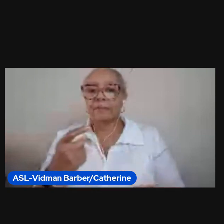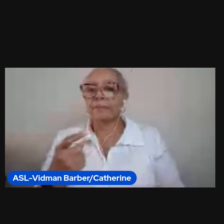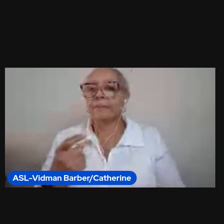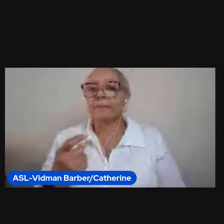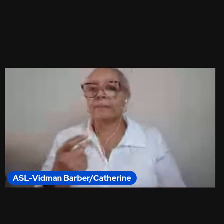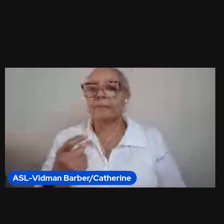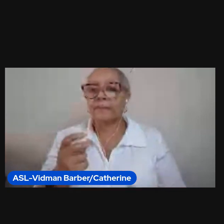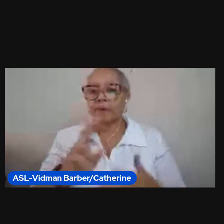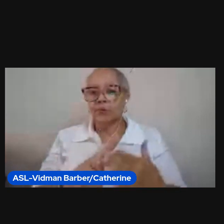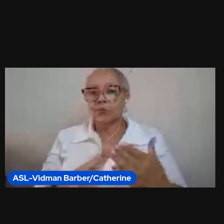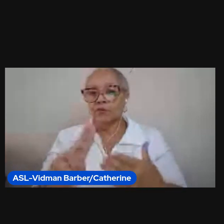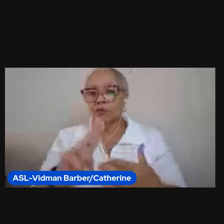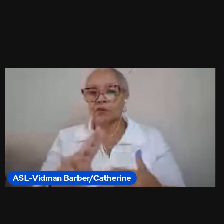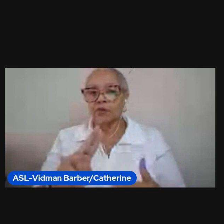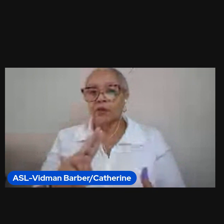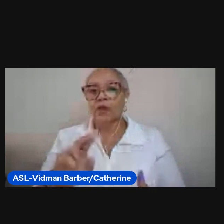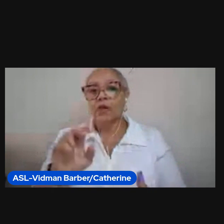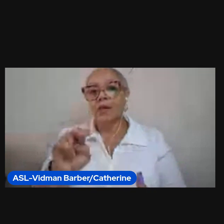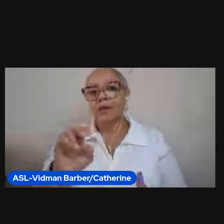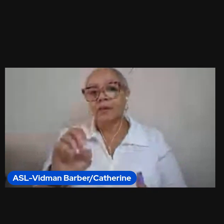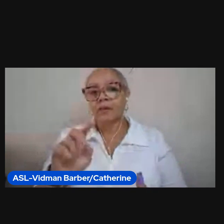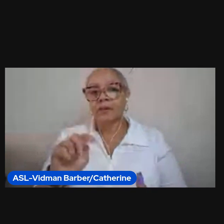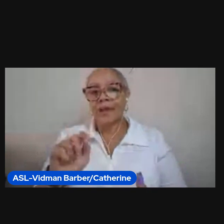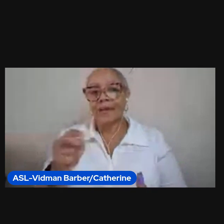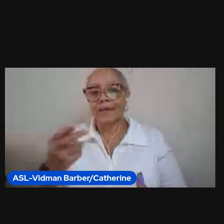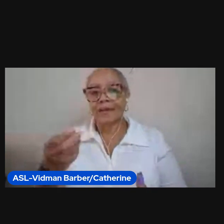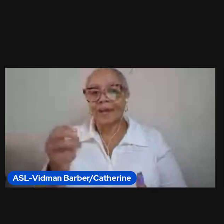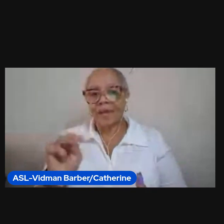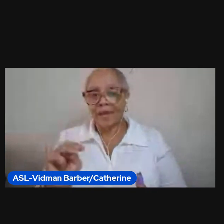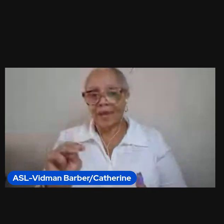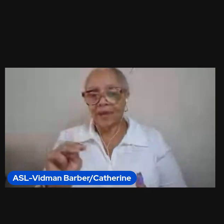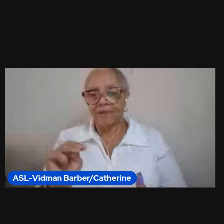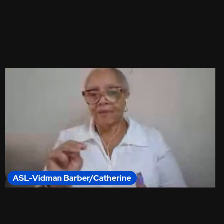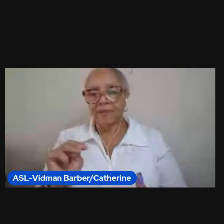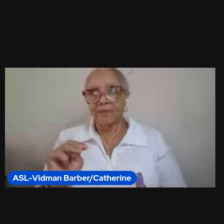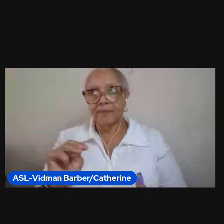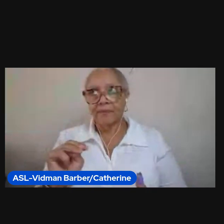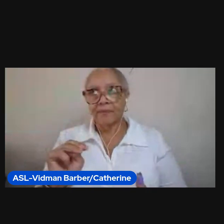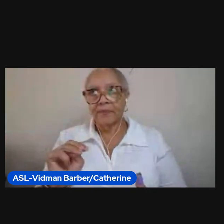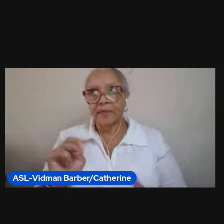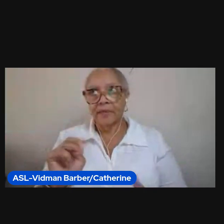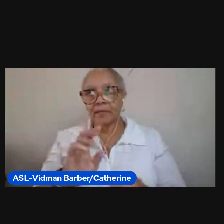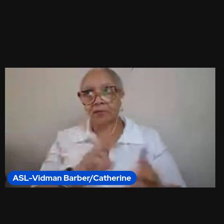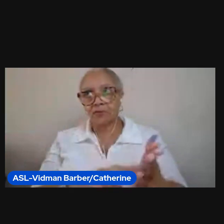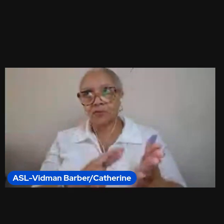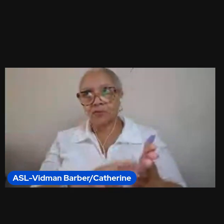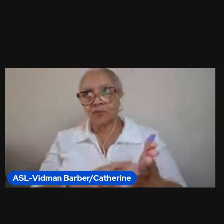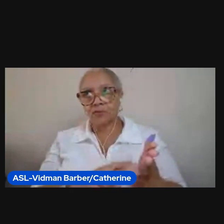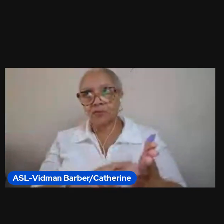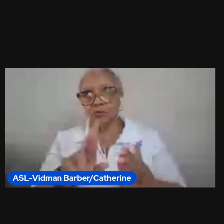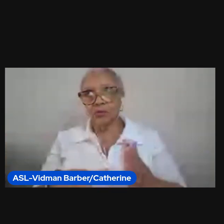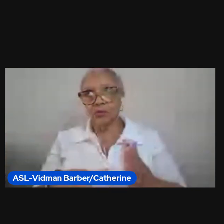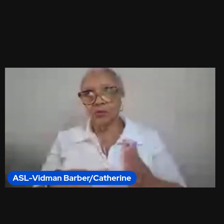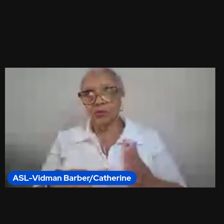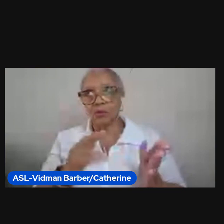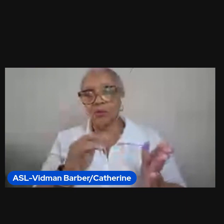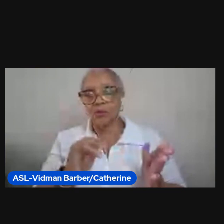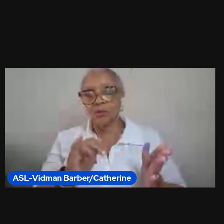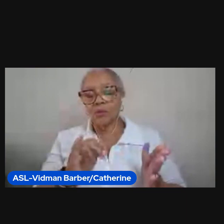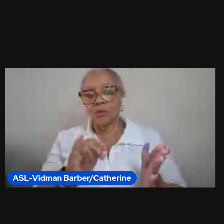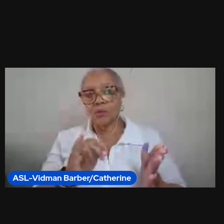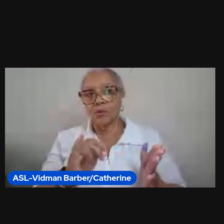from the University of Nottingham. His PhD research is on the role of bacterial secreted effectors on